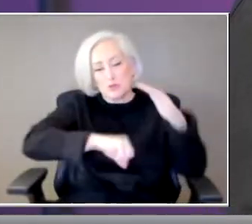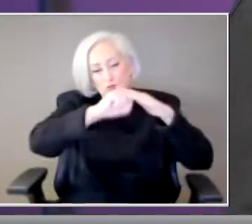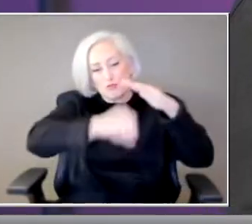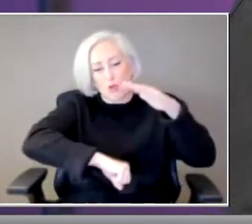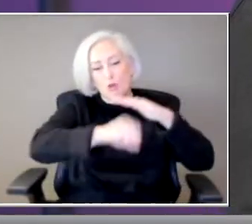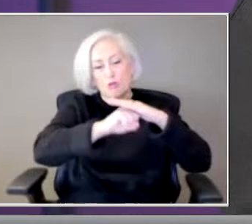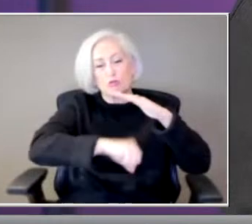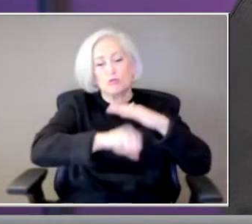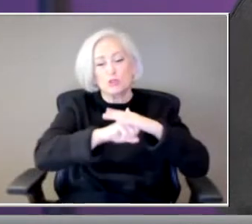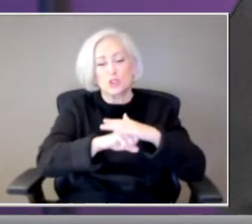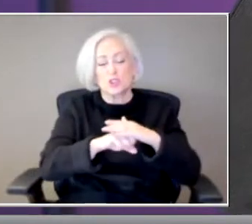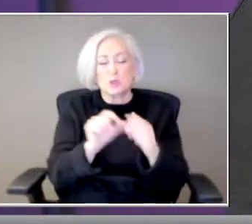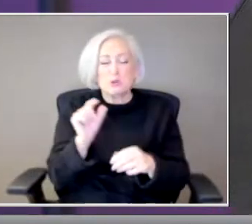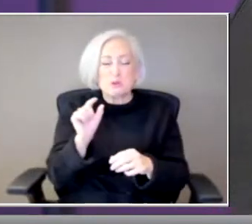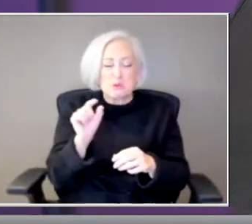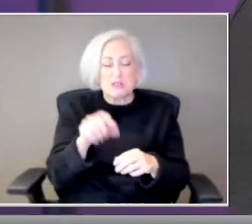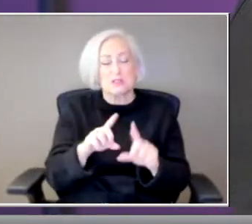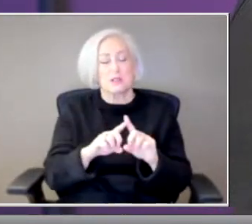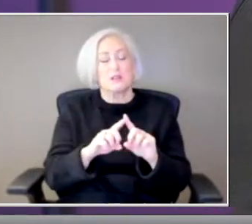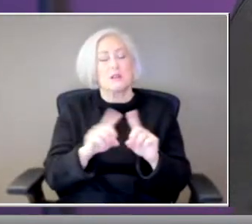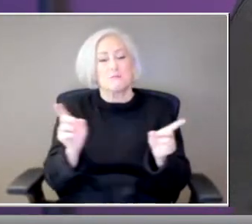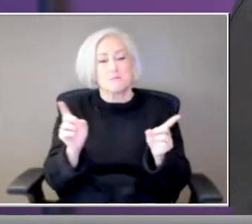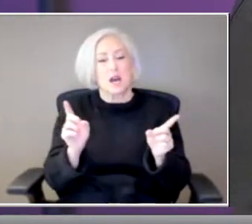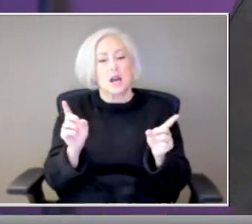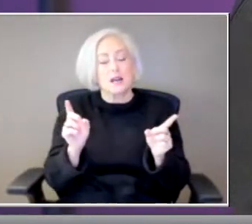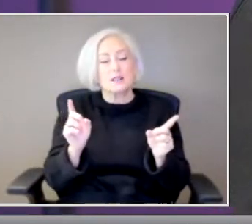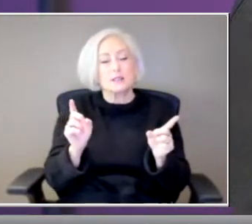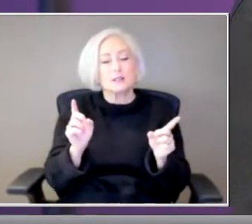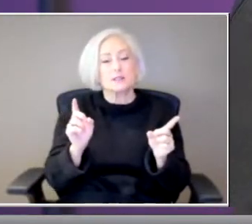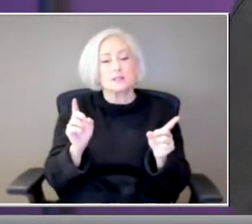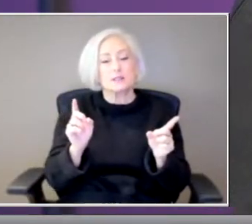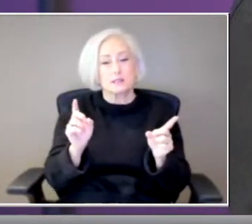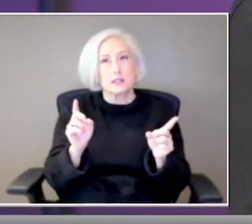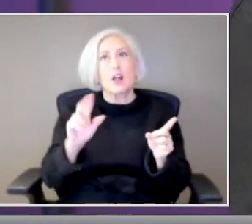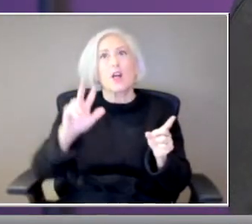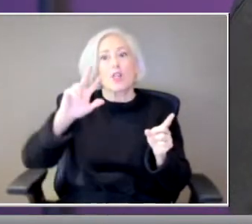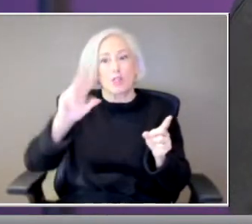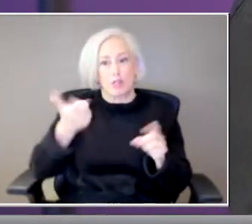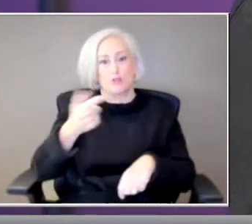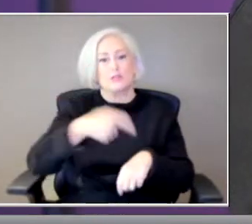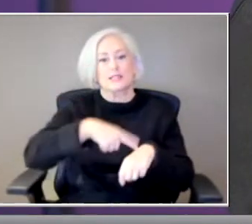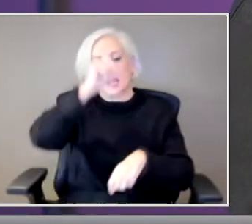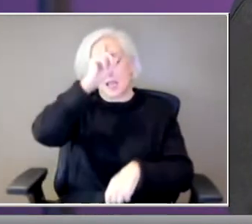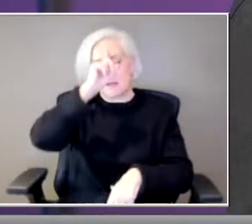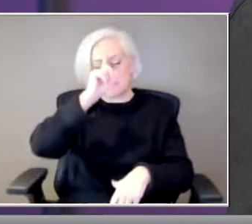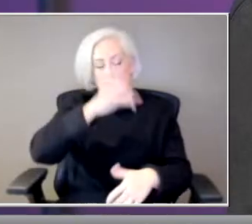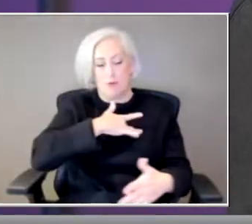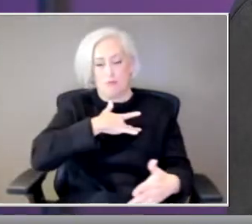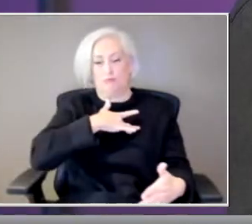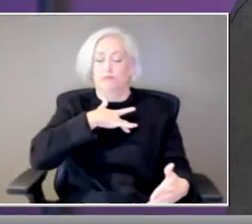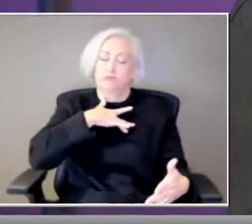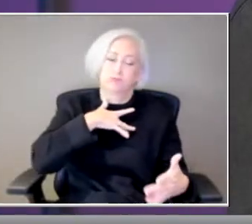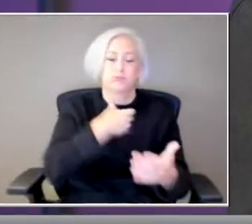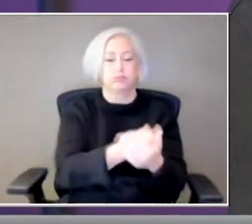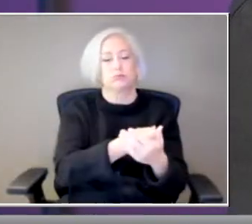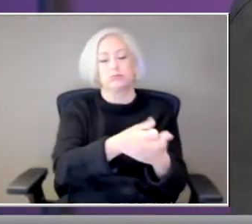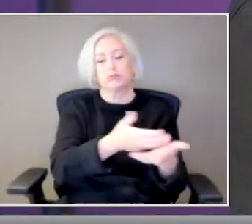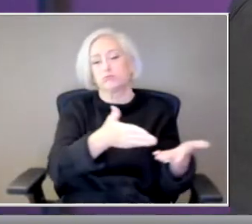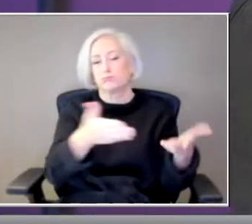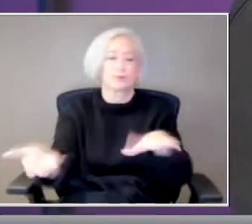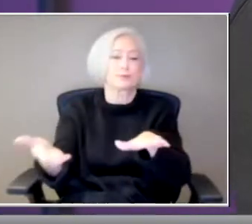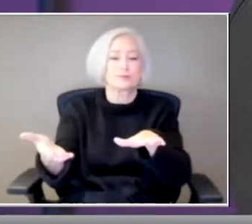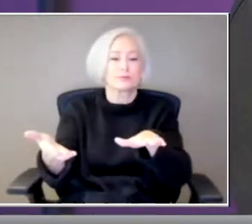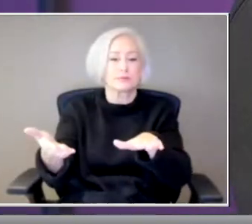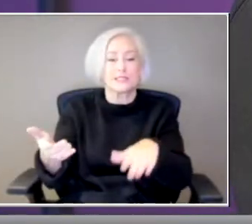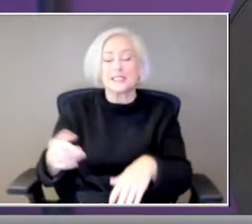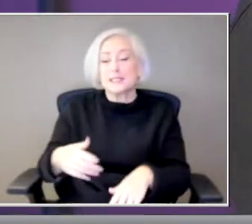major. But the third time it was a major heart attack, and he just passed away. And my grandfather passed